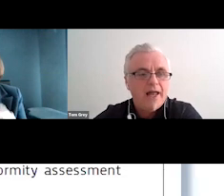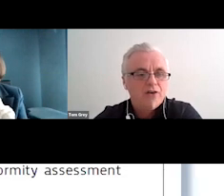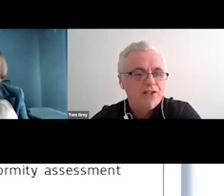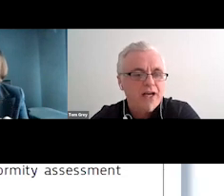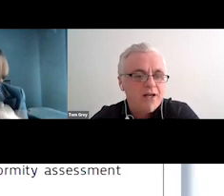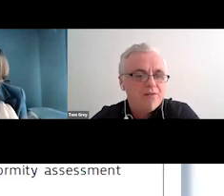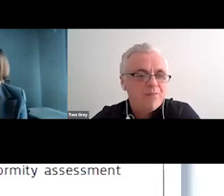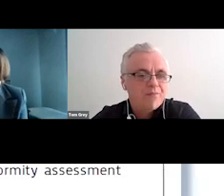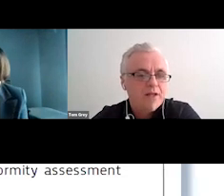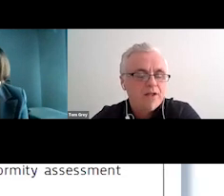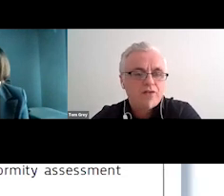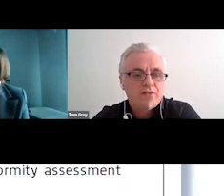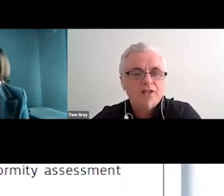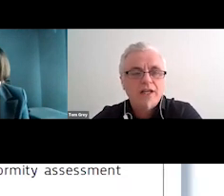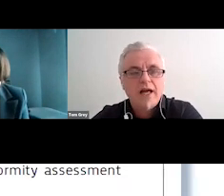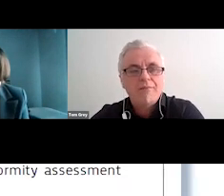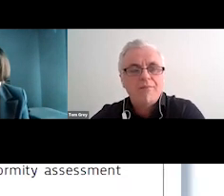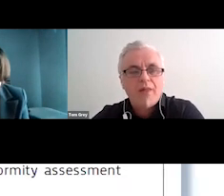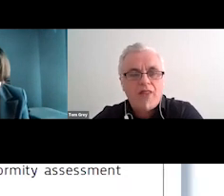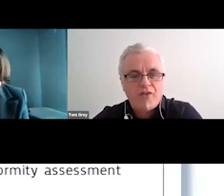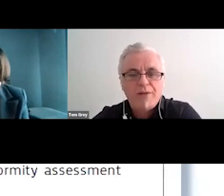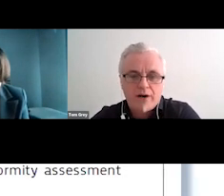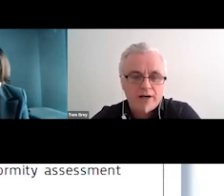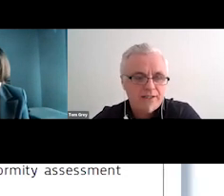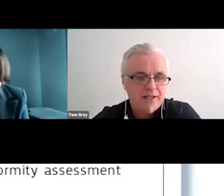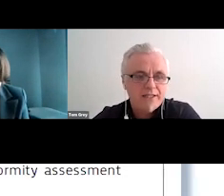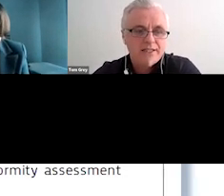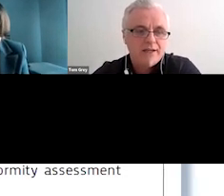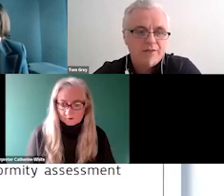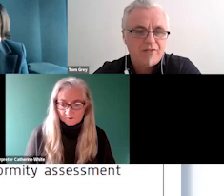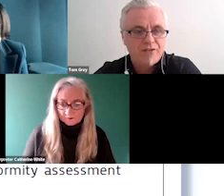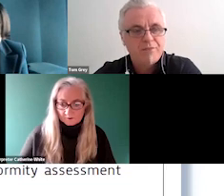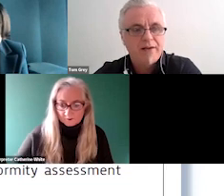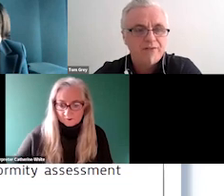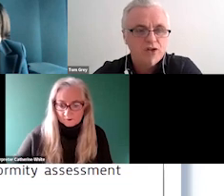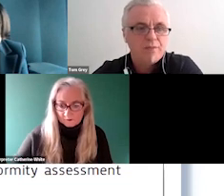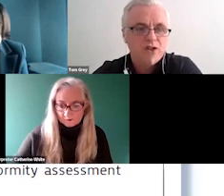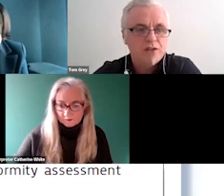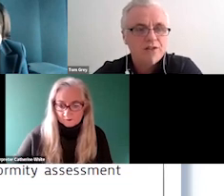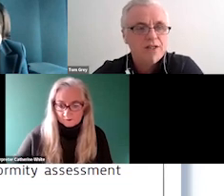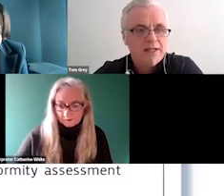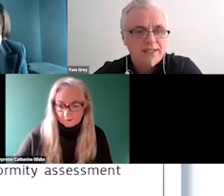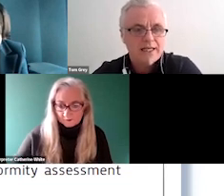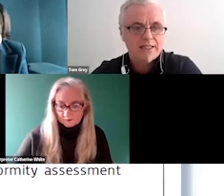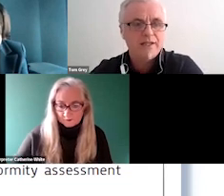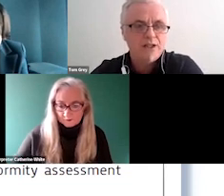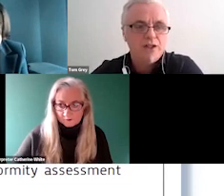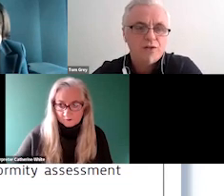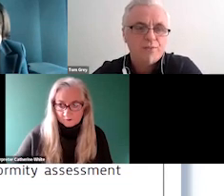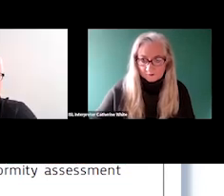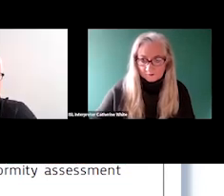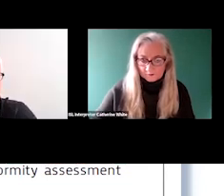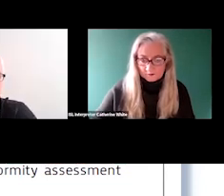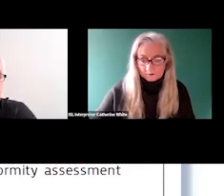Yeah, and there's essentially 3 parts to this. The first bit I've just mentioned. It's accessibility